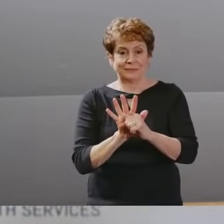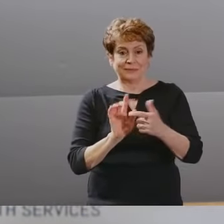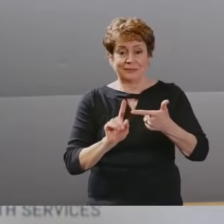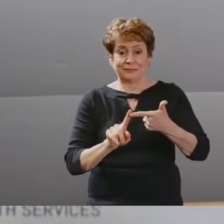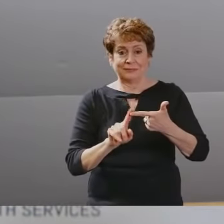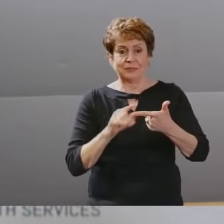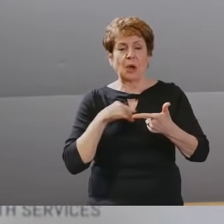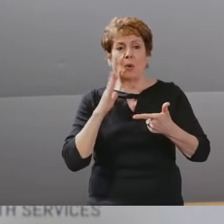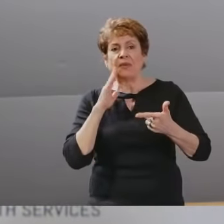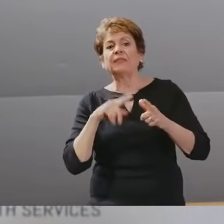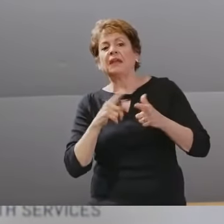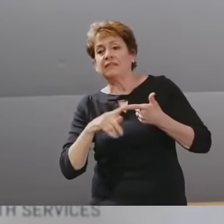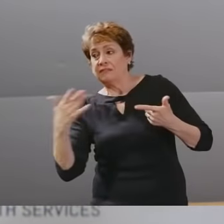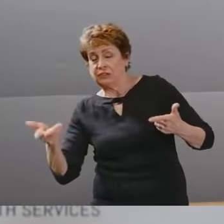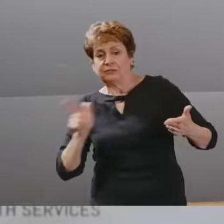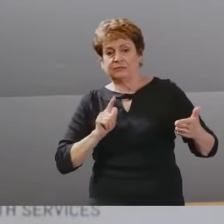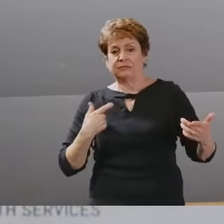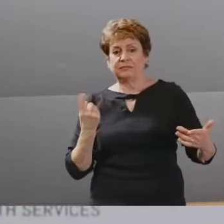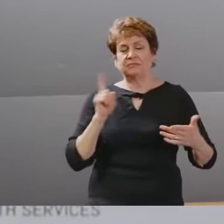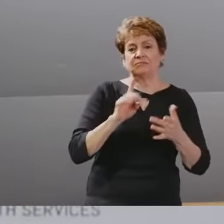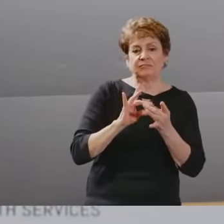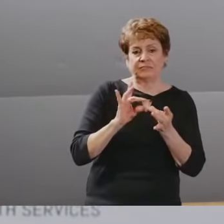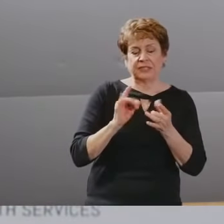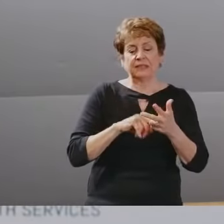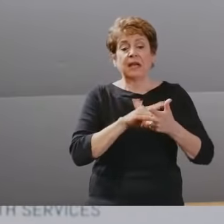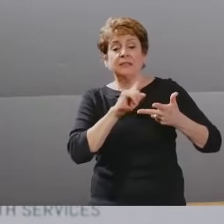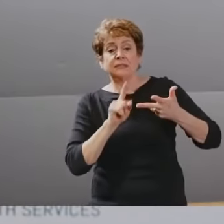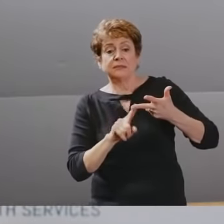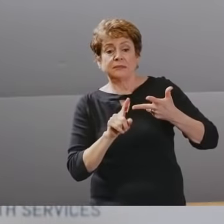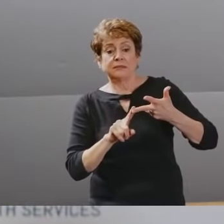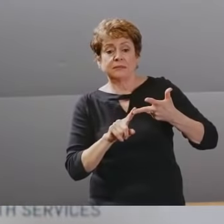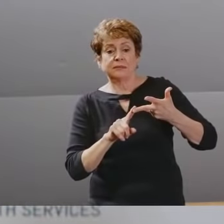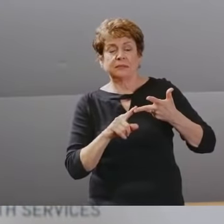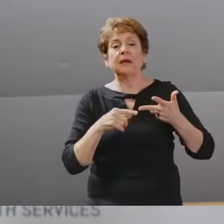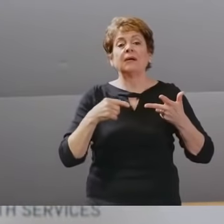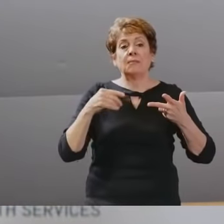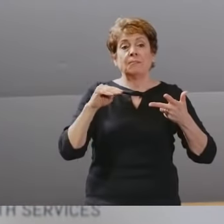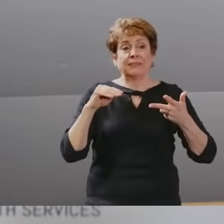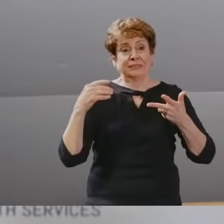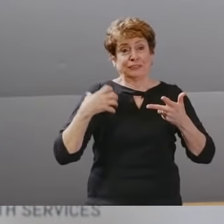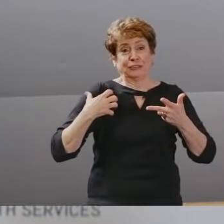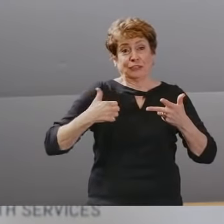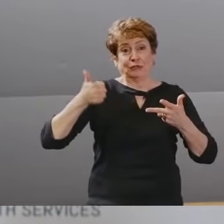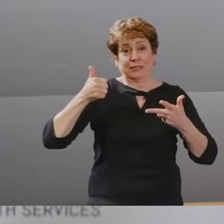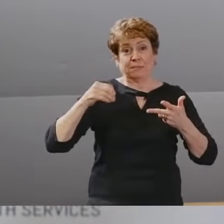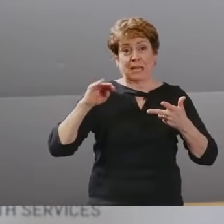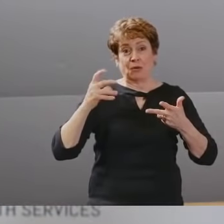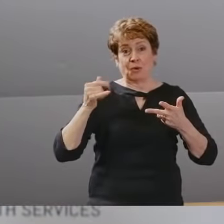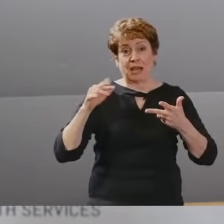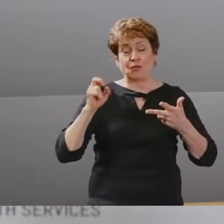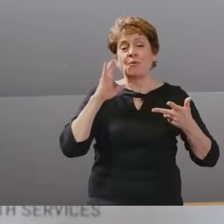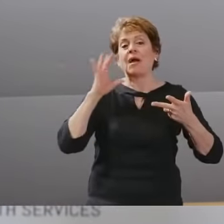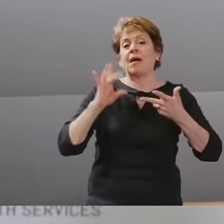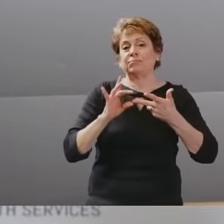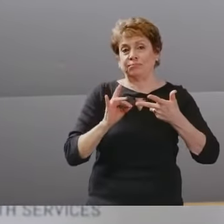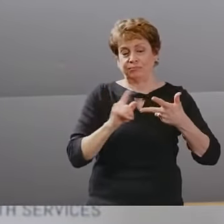from General McGuire, and then we'll be happy to take some of your questions. Dr. Christ?